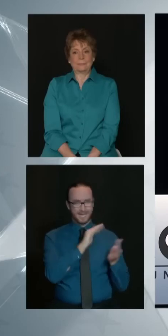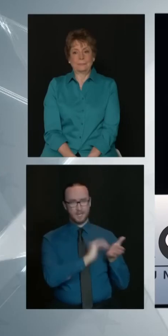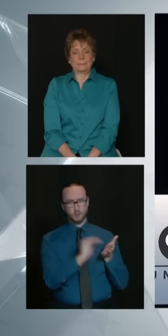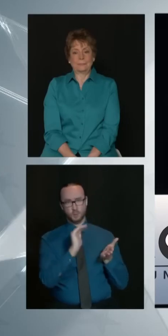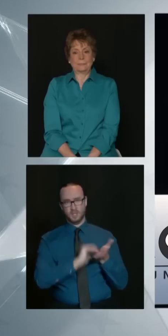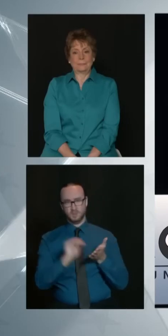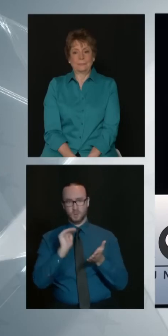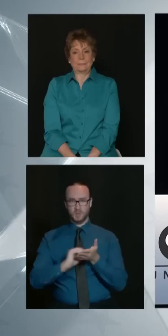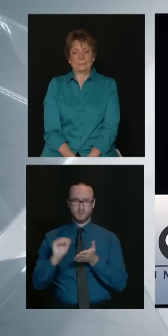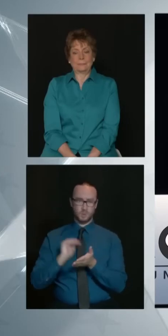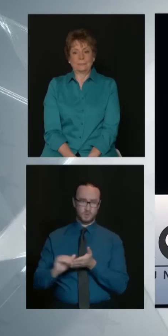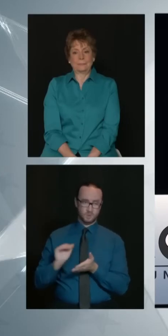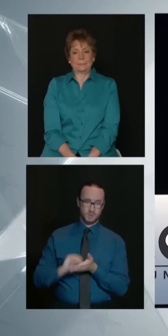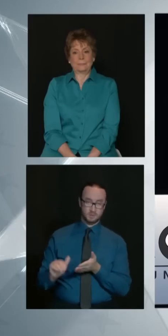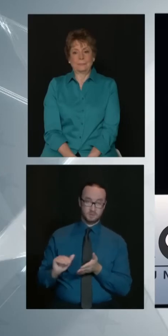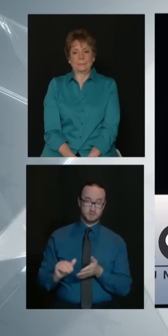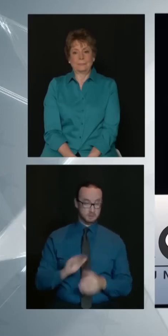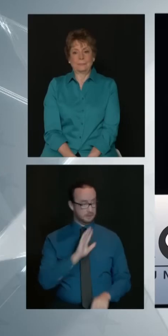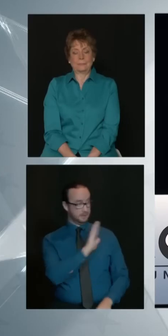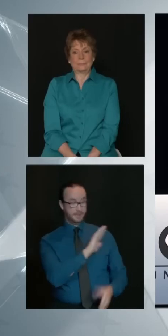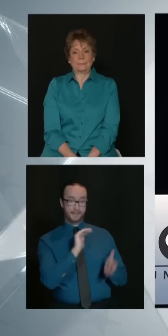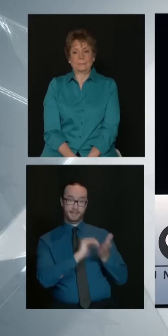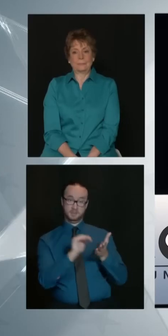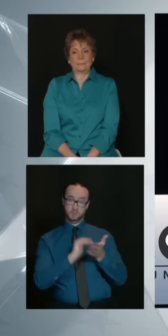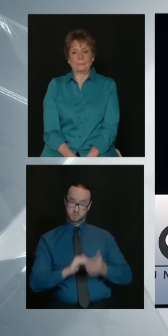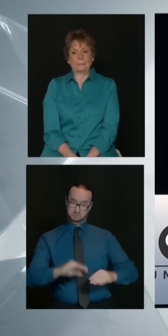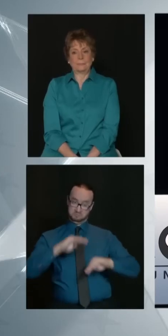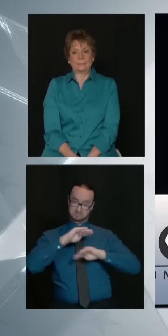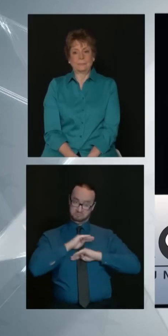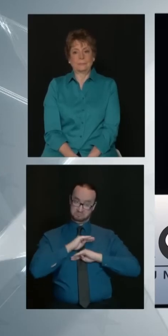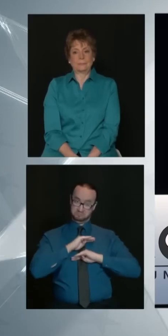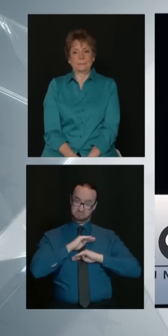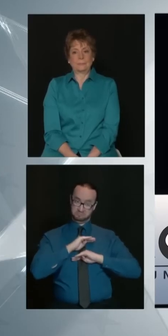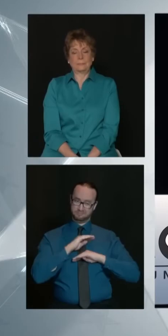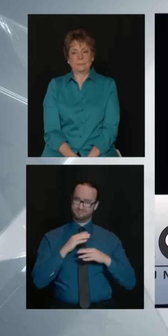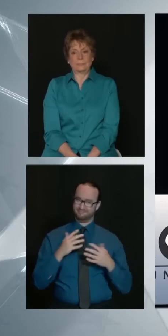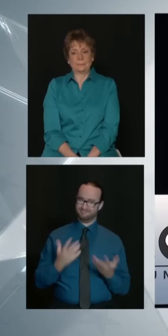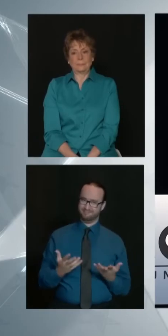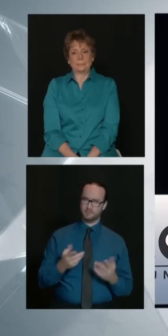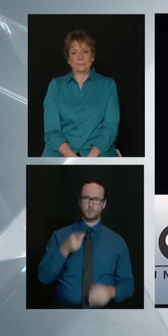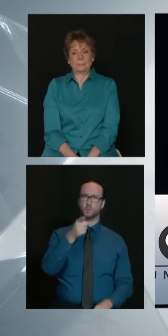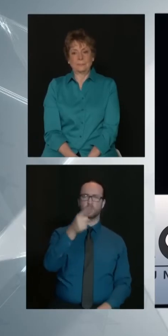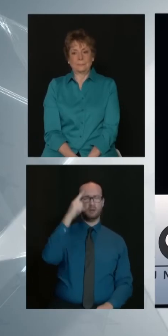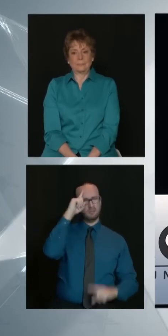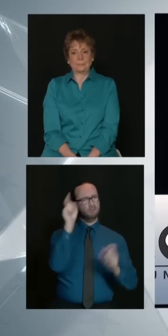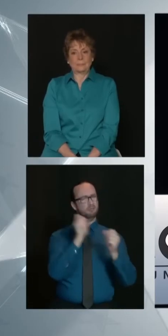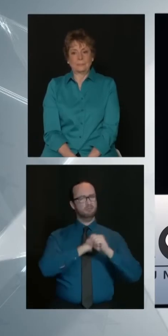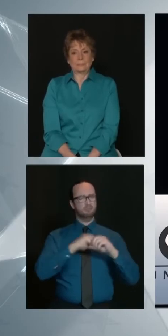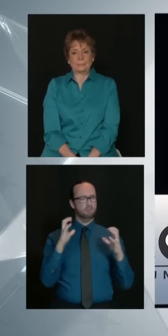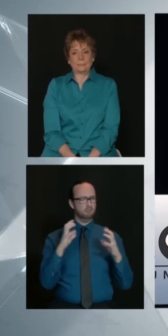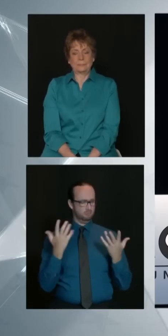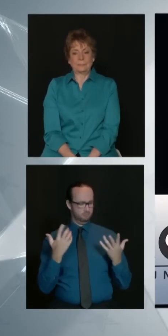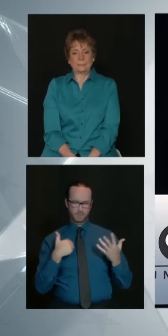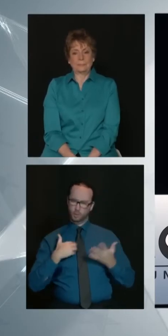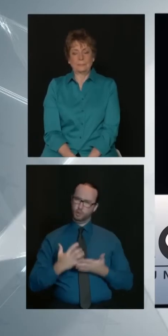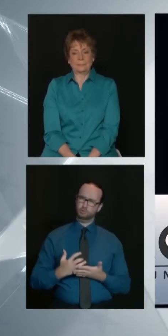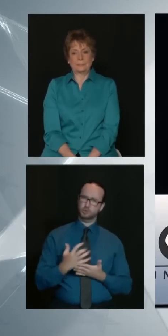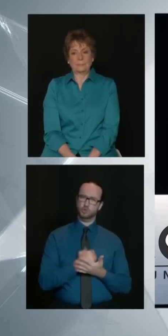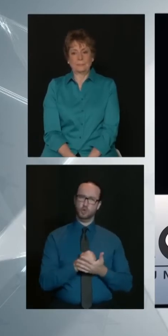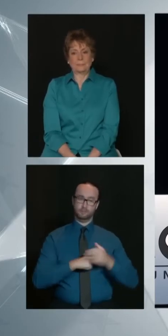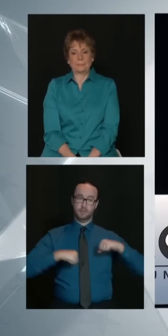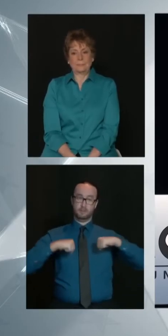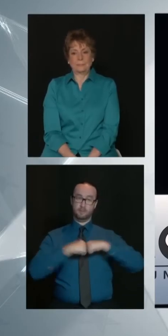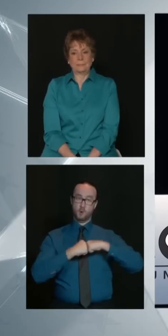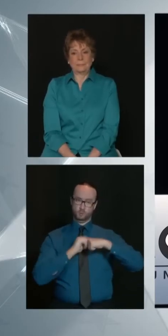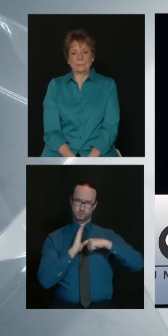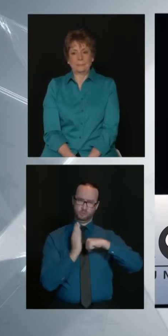enough. But ask yourself, do you deserve a secure border? Do you deserve to feel safe when you walk